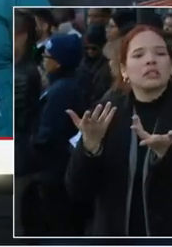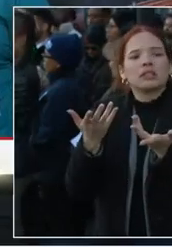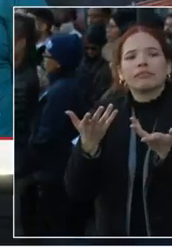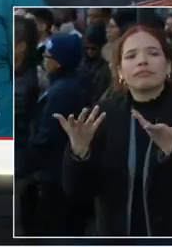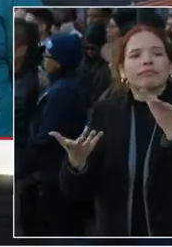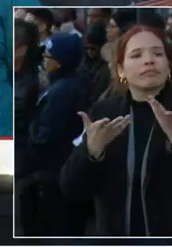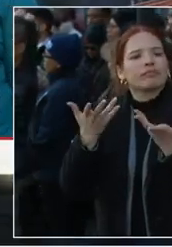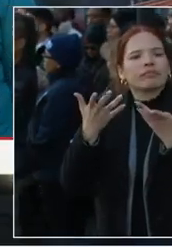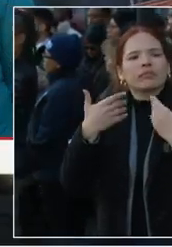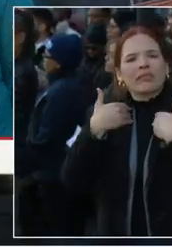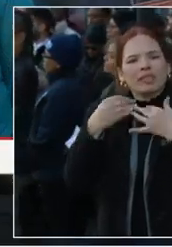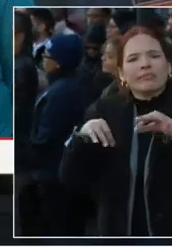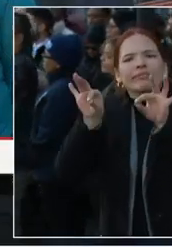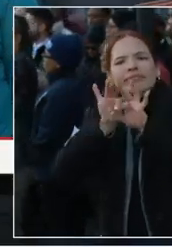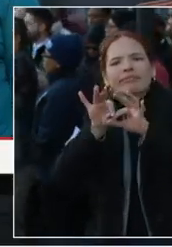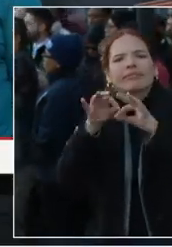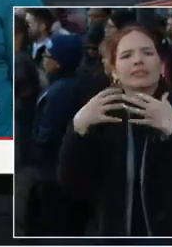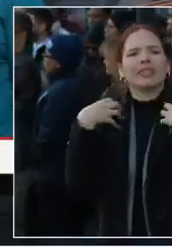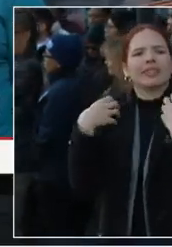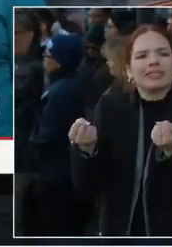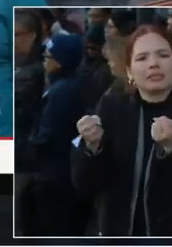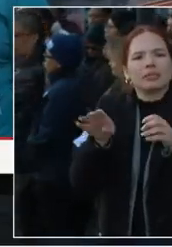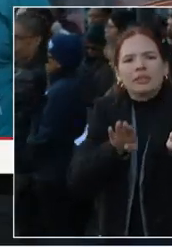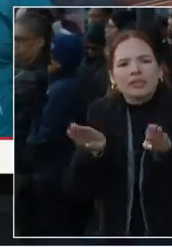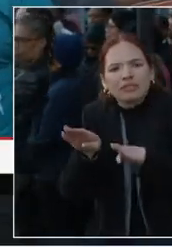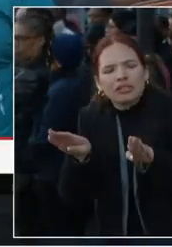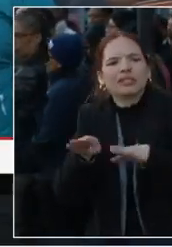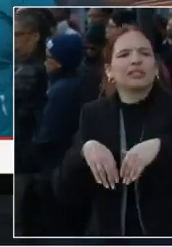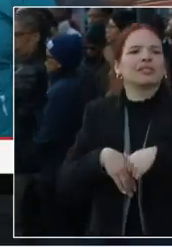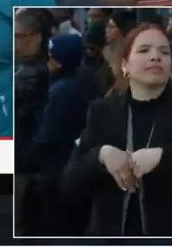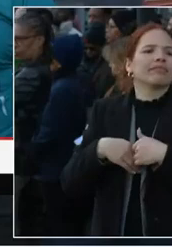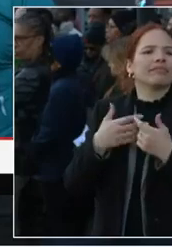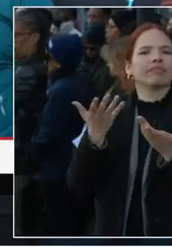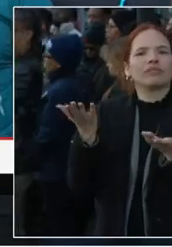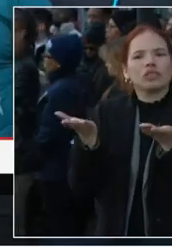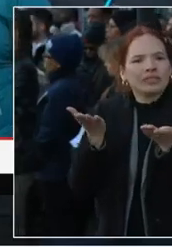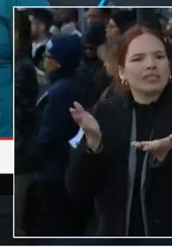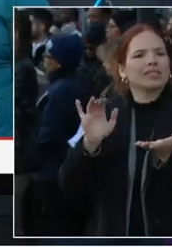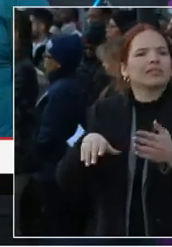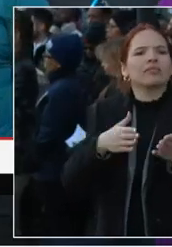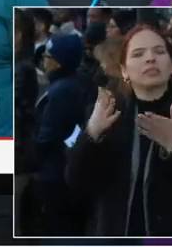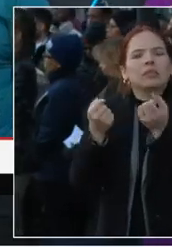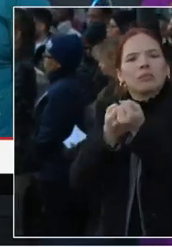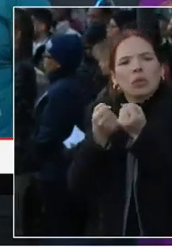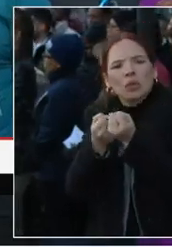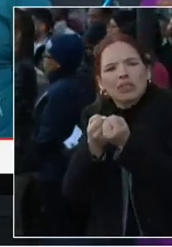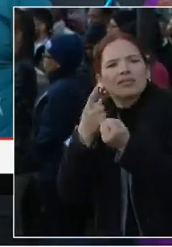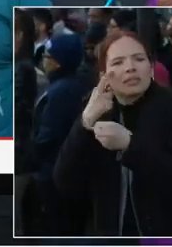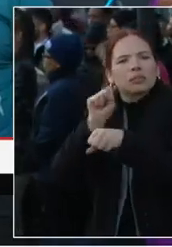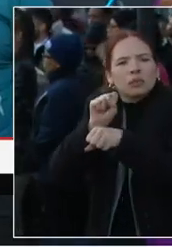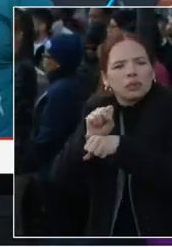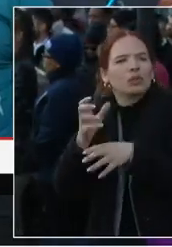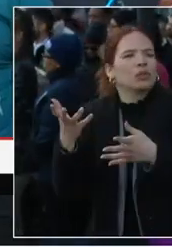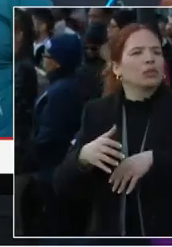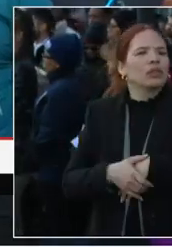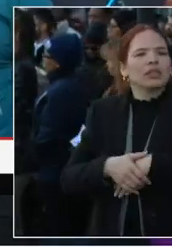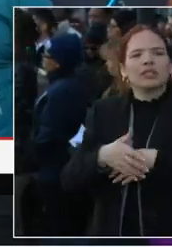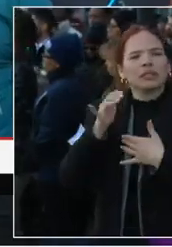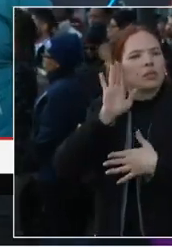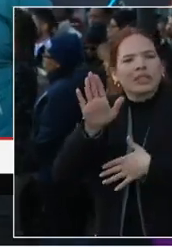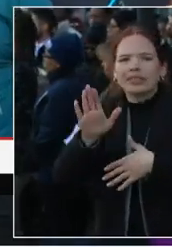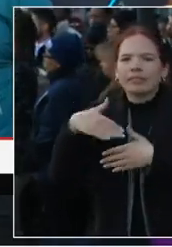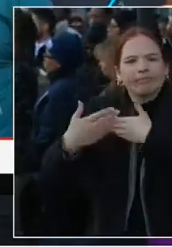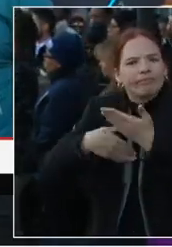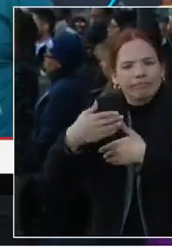health training. It provides subsidized employment, and we're going to keep cycling through those programs. For other